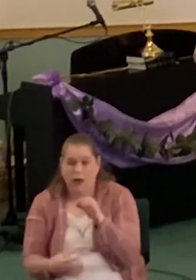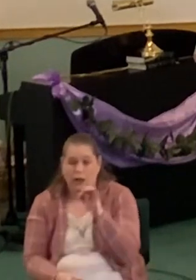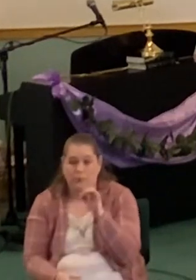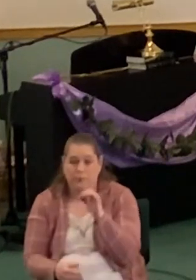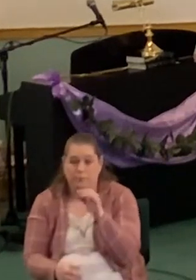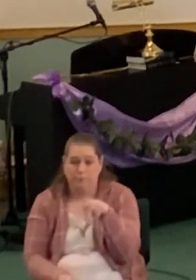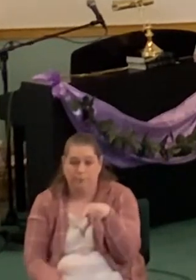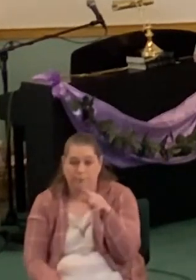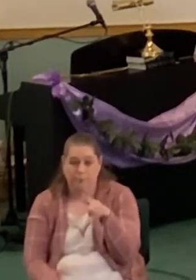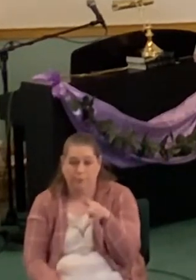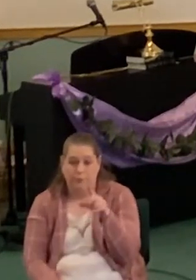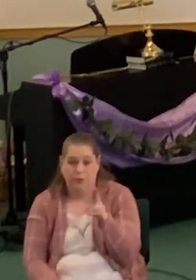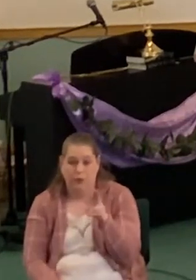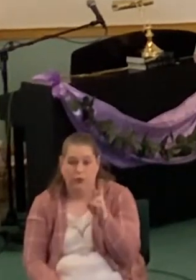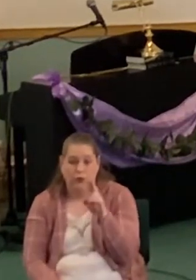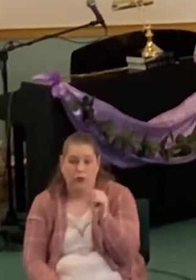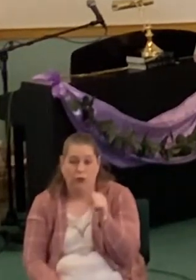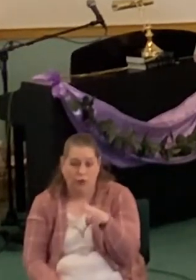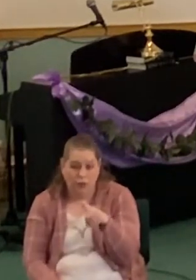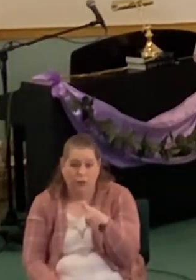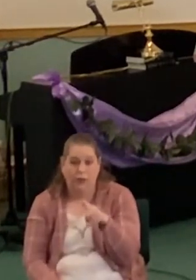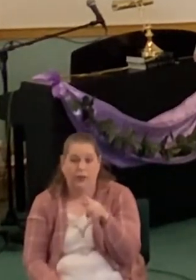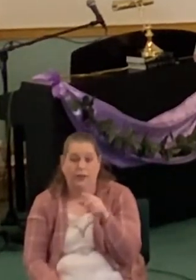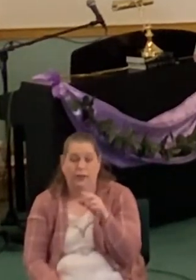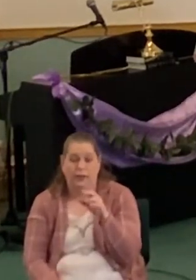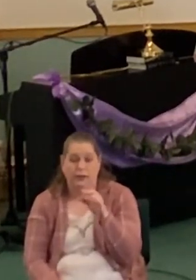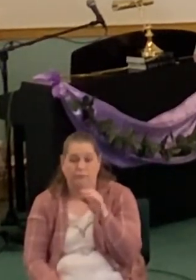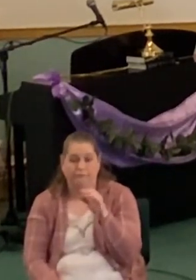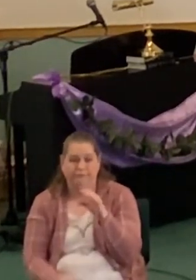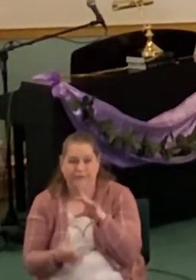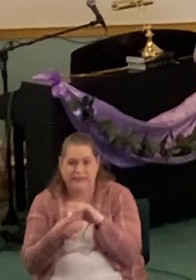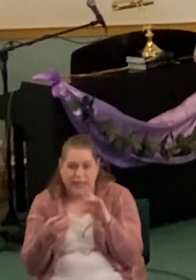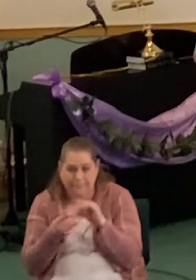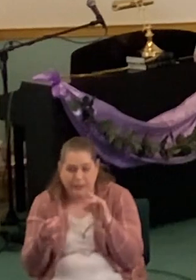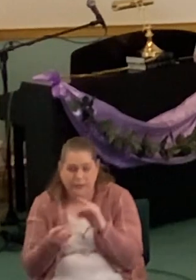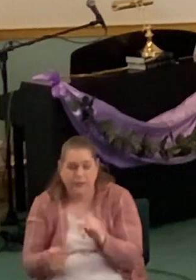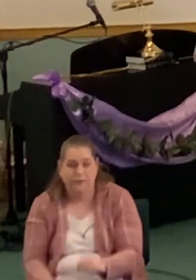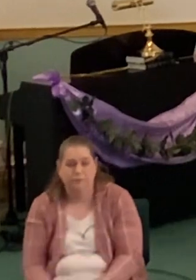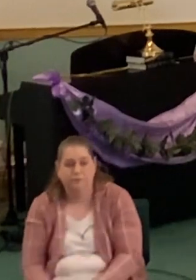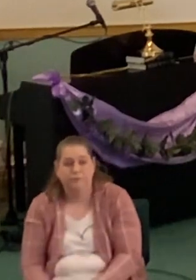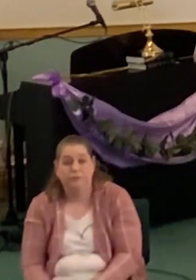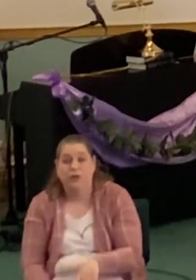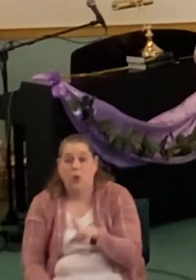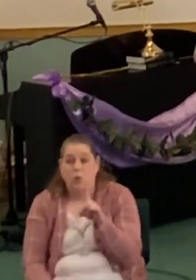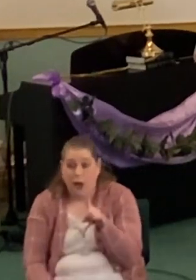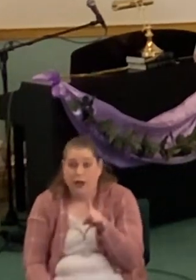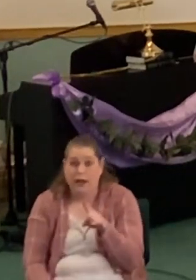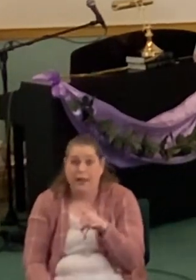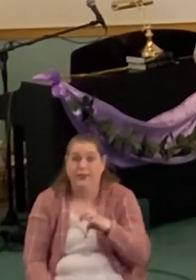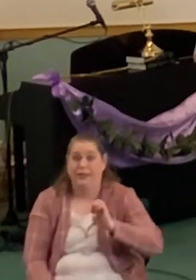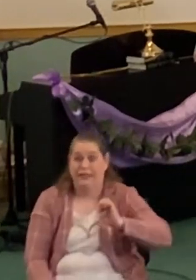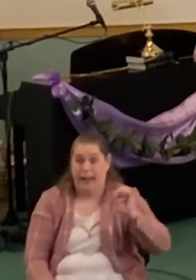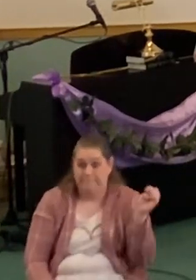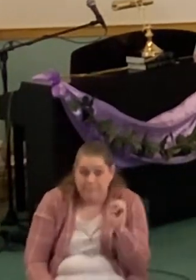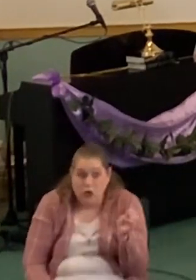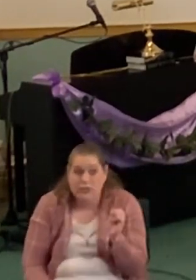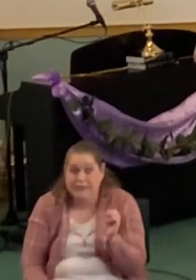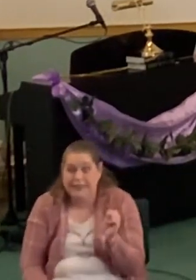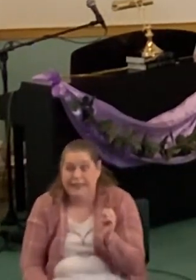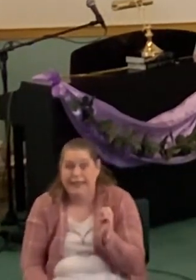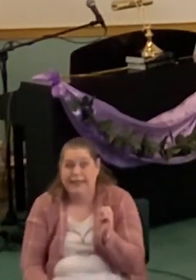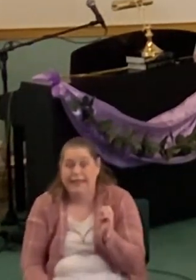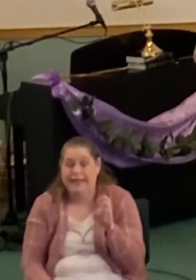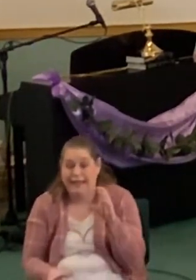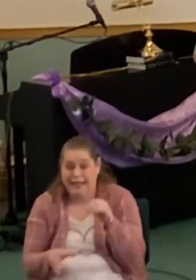the Hebrew text that are designed to emphasize two things. One, that there is urgency in this message, that there is something they need